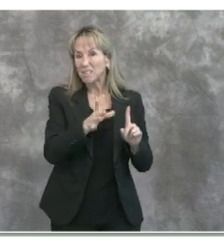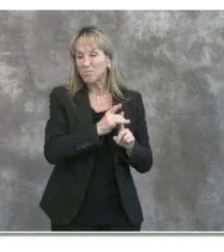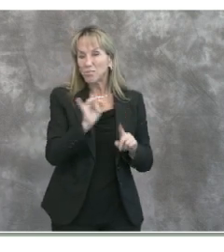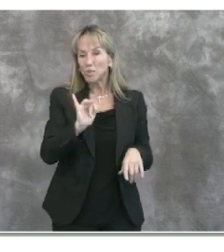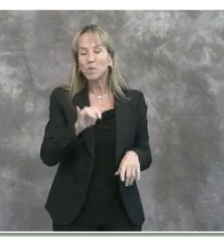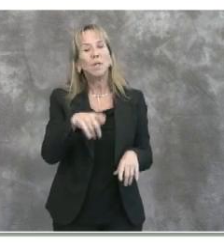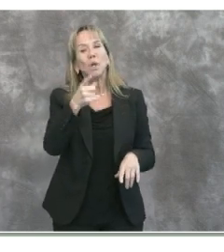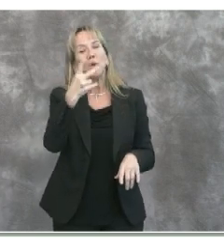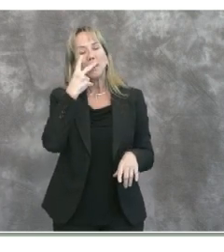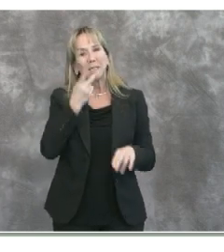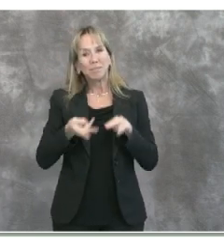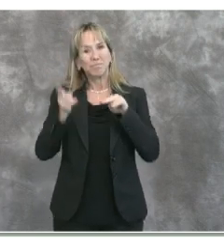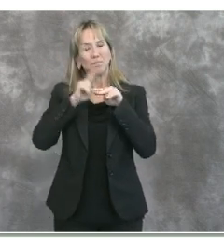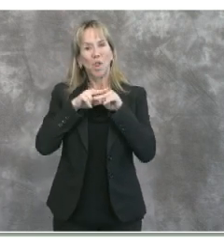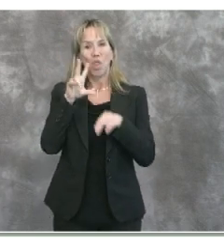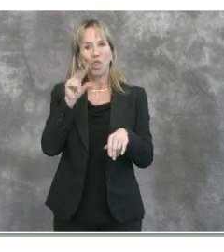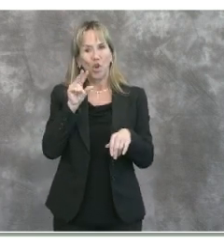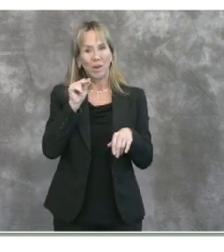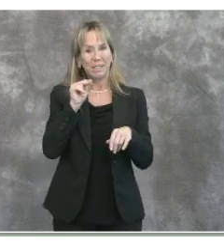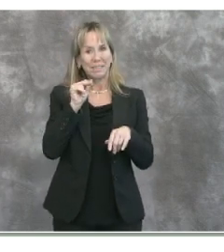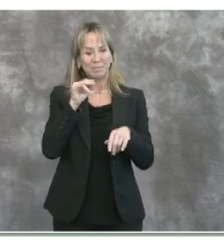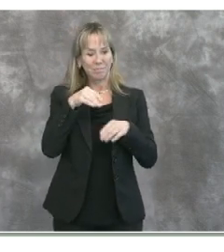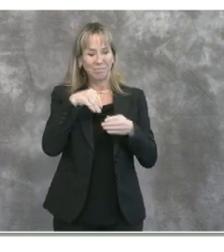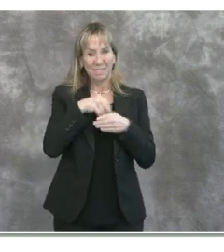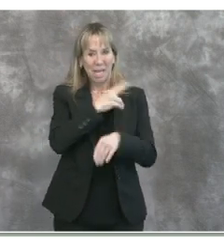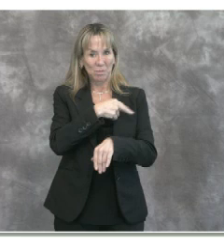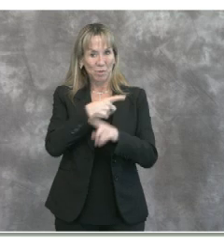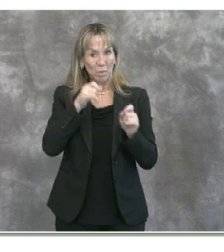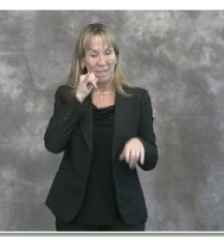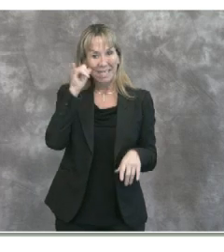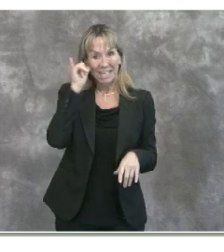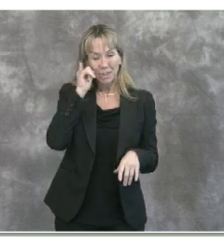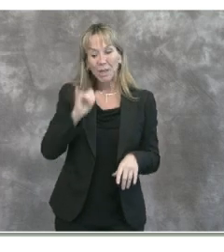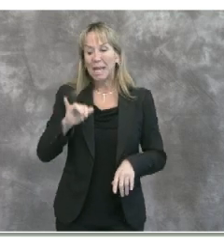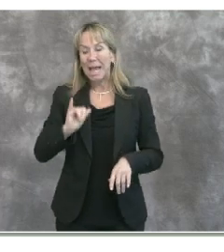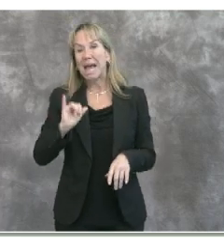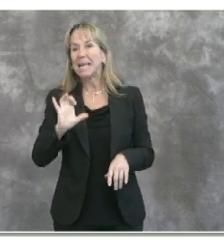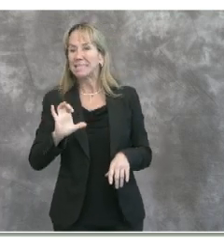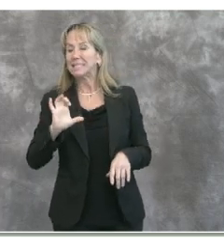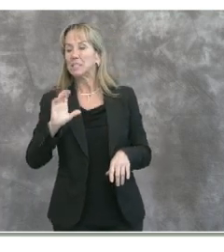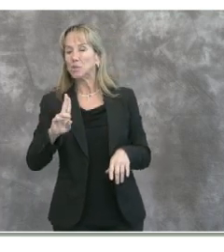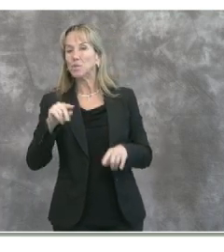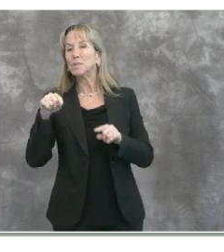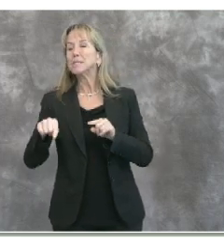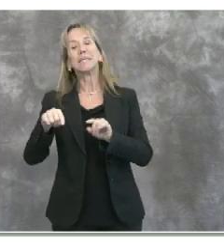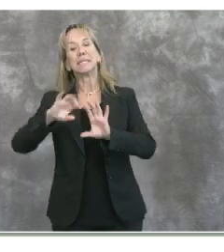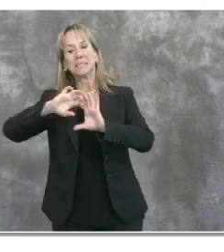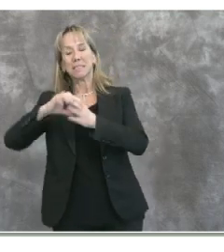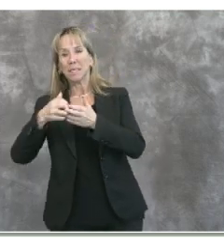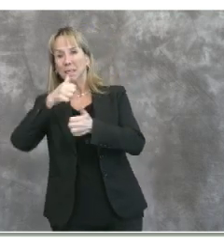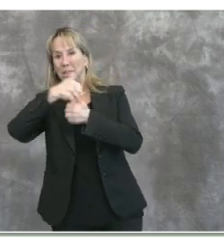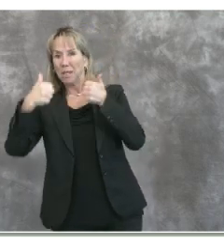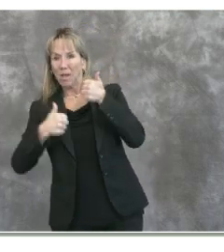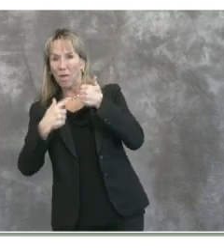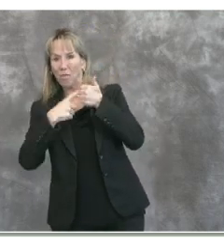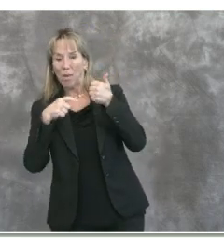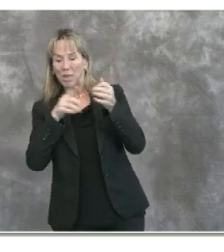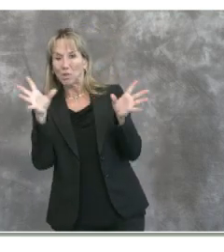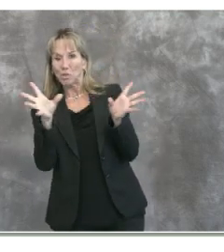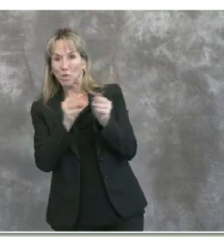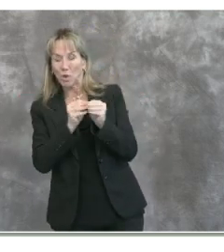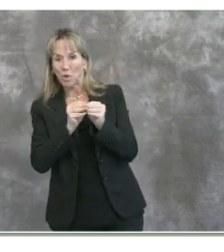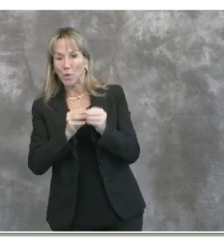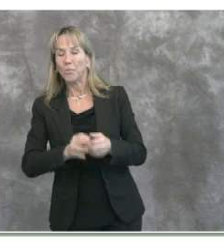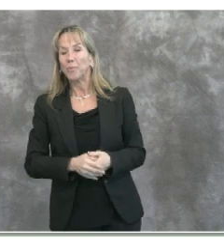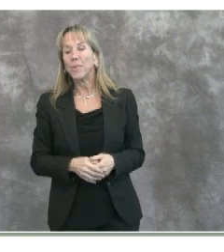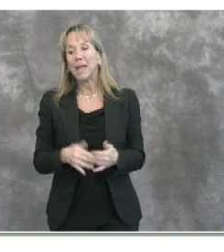that is up 30 from yesterday. ICUs is +8. ICUs is a subset of the hospitalization total, and the loss of